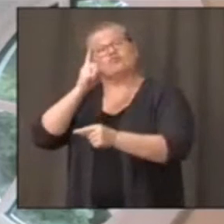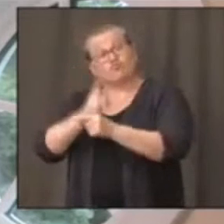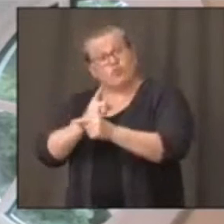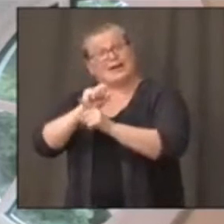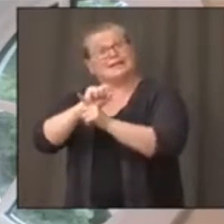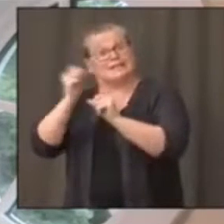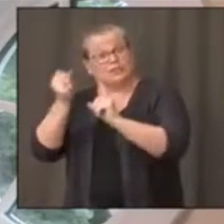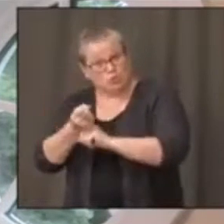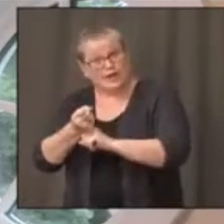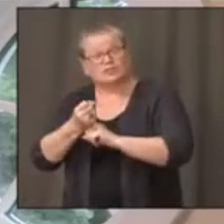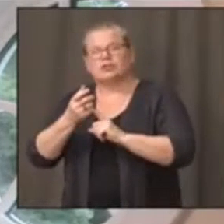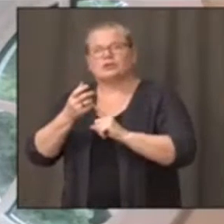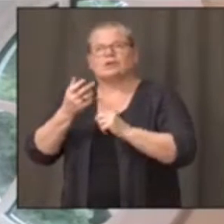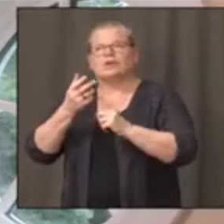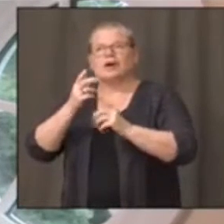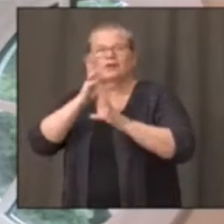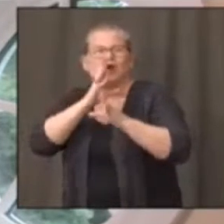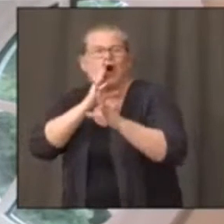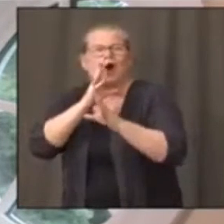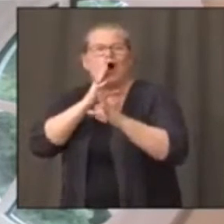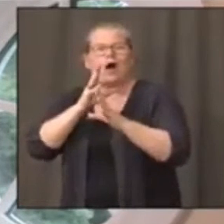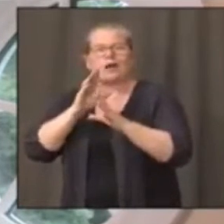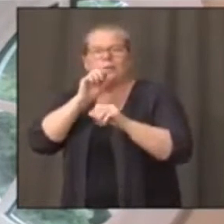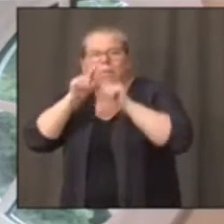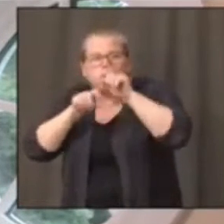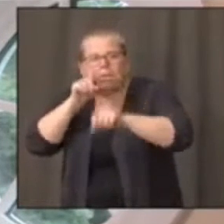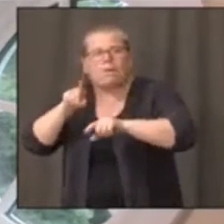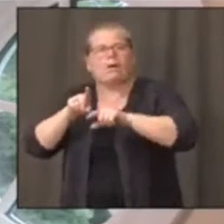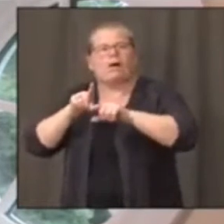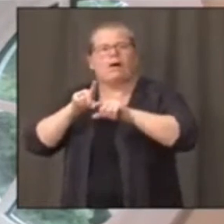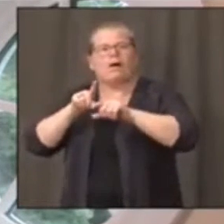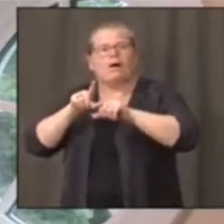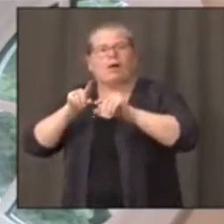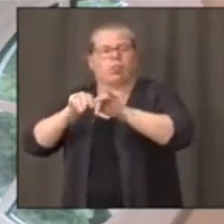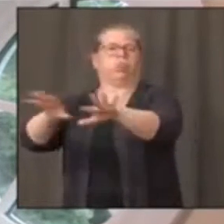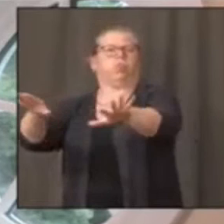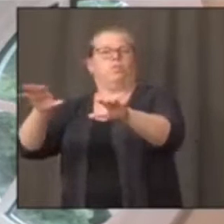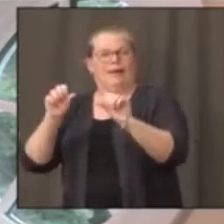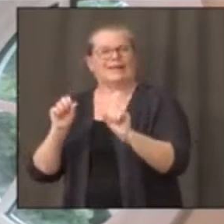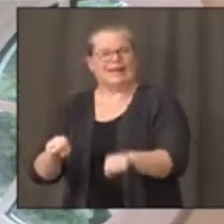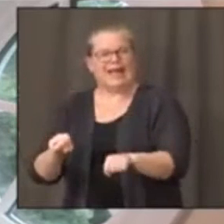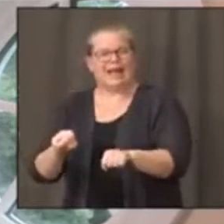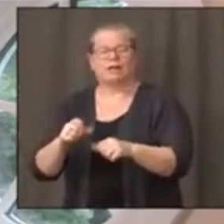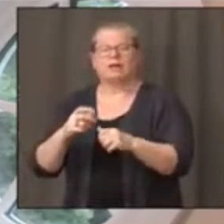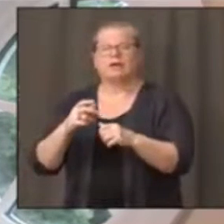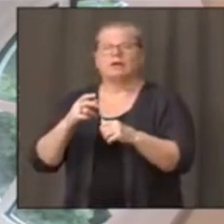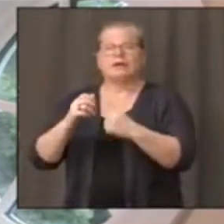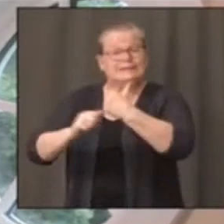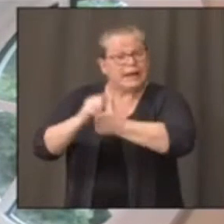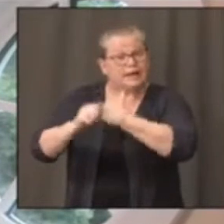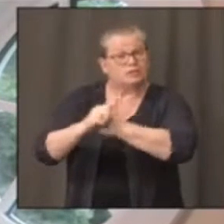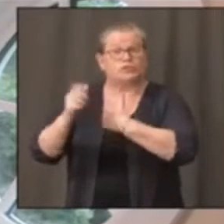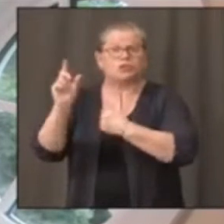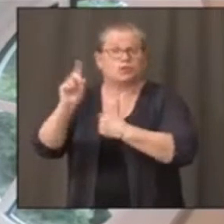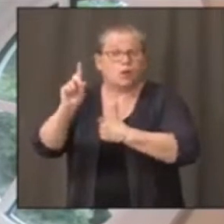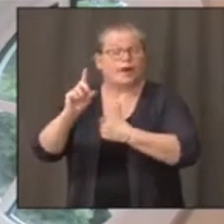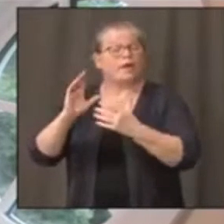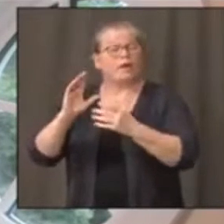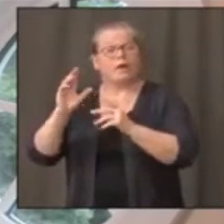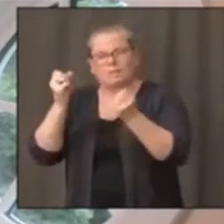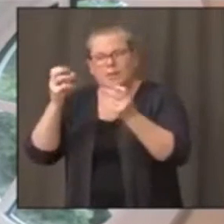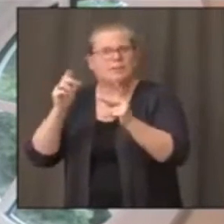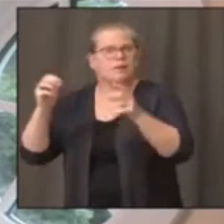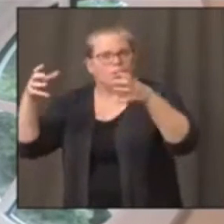Those circumstances are indoor settings where you have people in congregate settings and you have poor